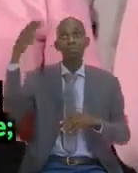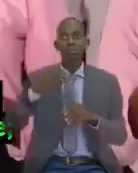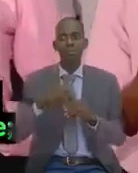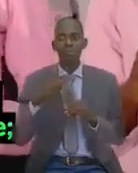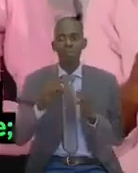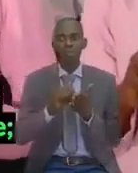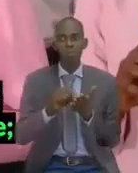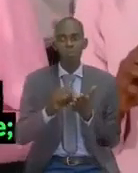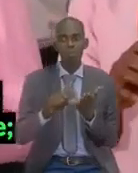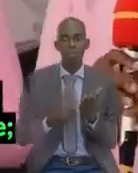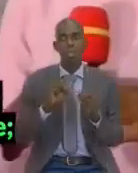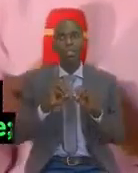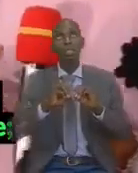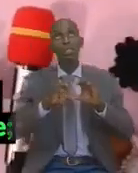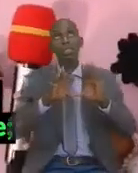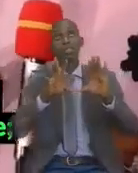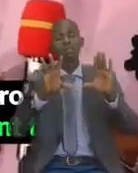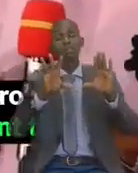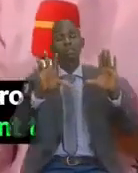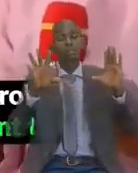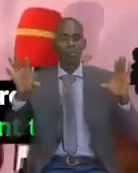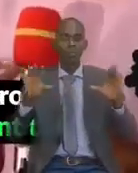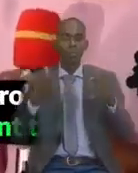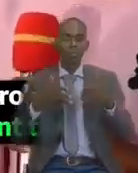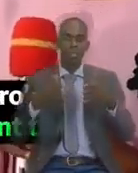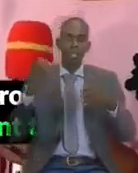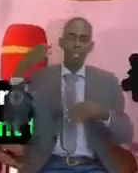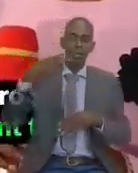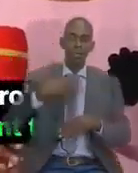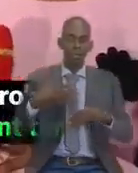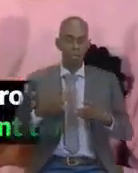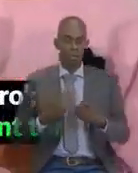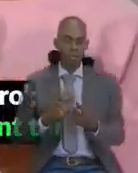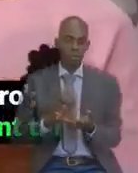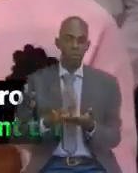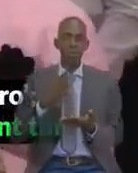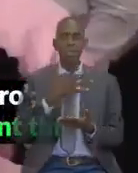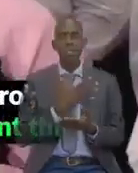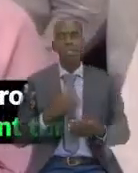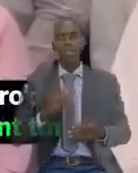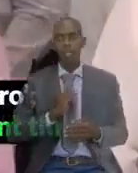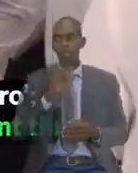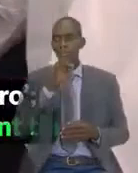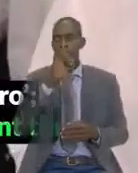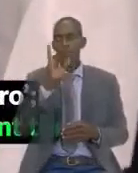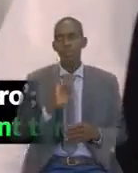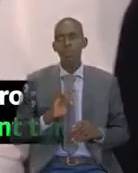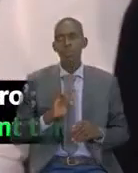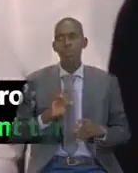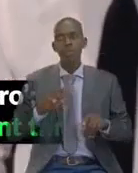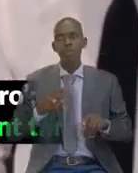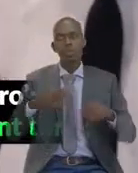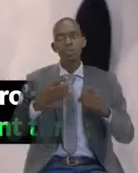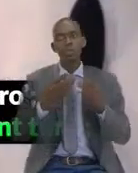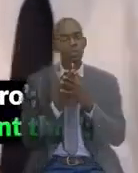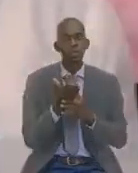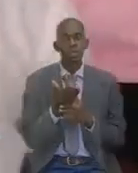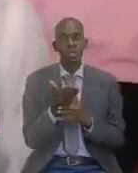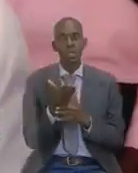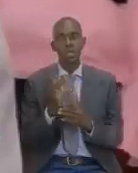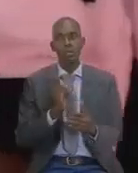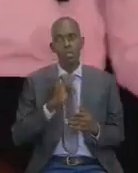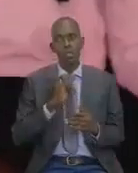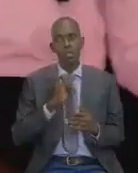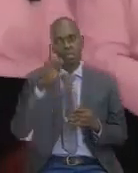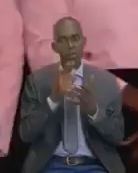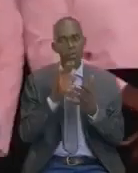its pages shine. Lights my way to glory, and I'm surely going through.